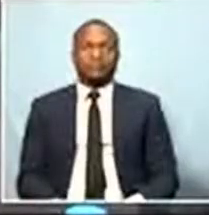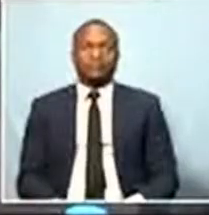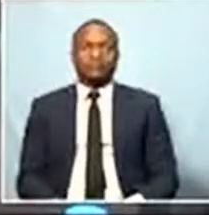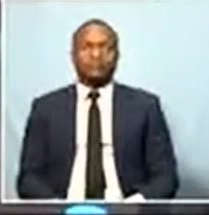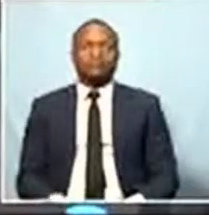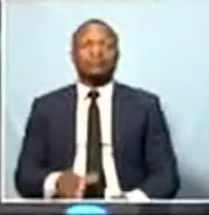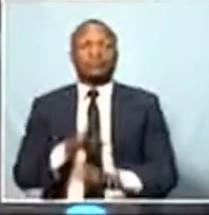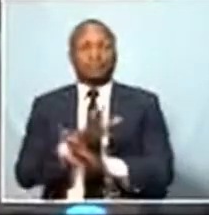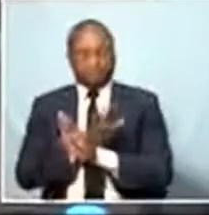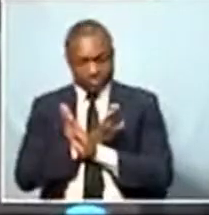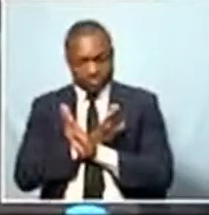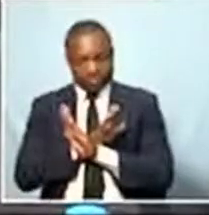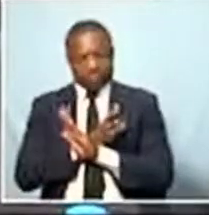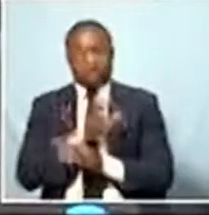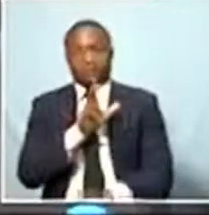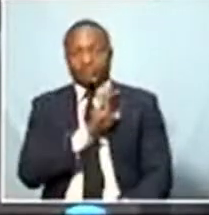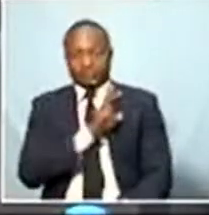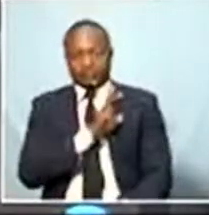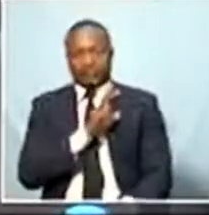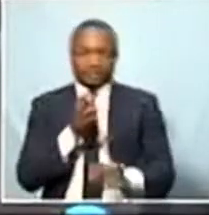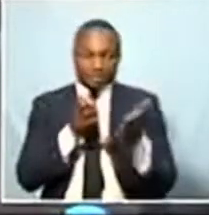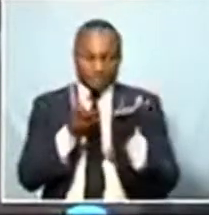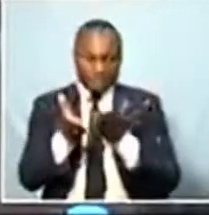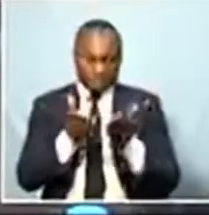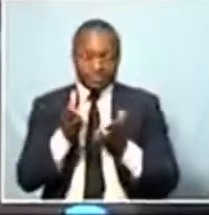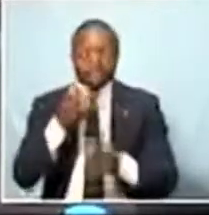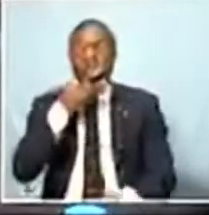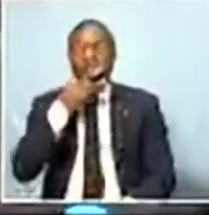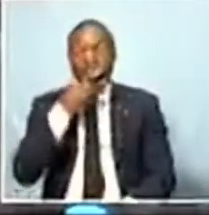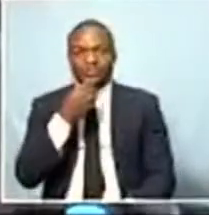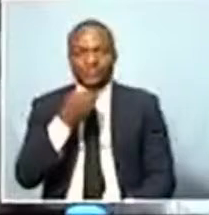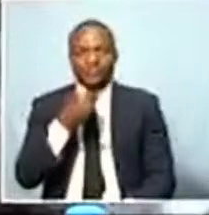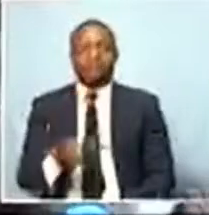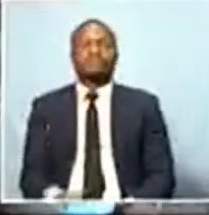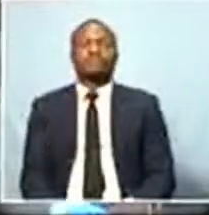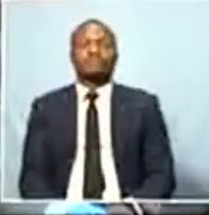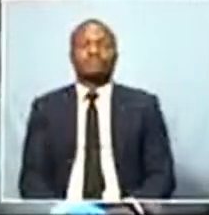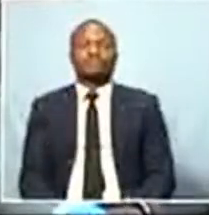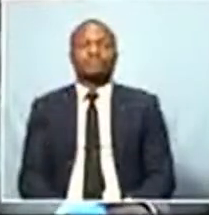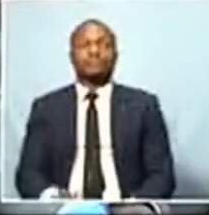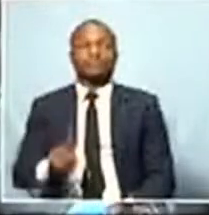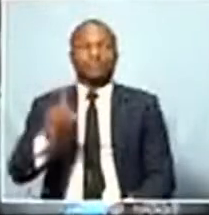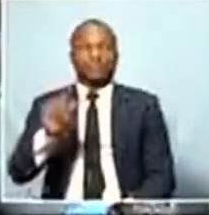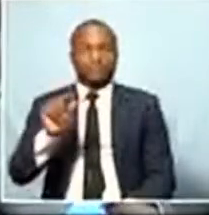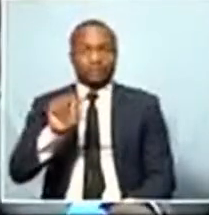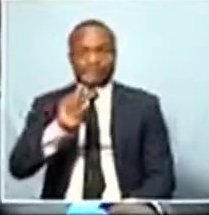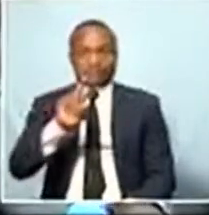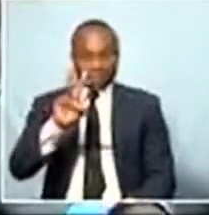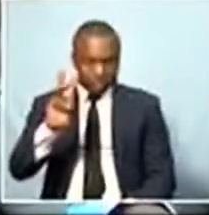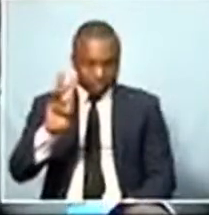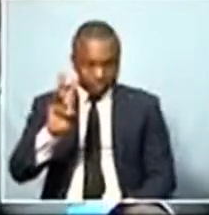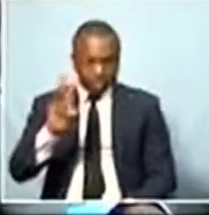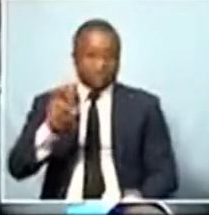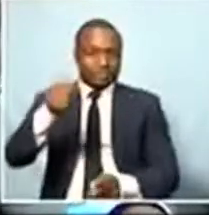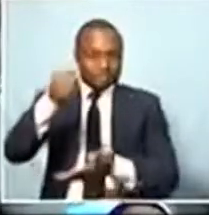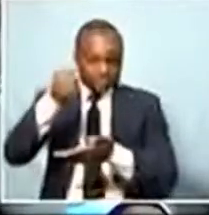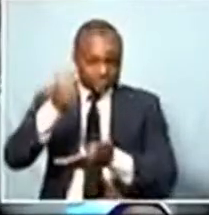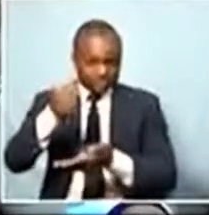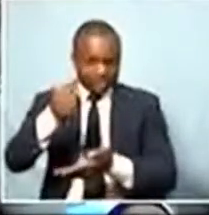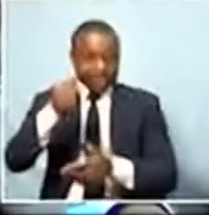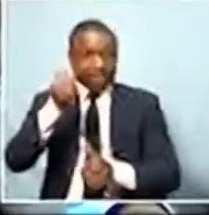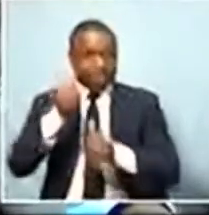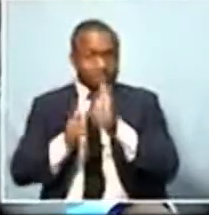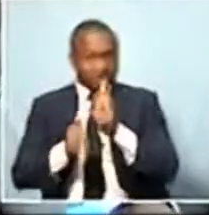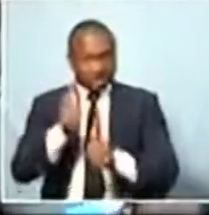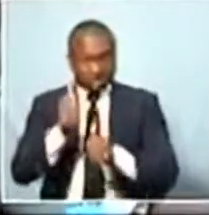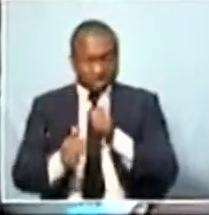the Zambia Police Service Commission for the 2026 budget, which has